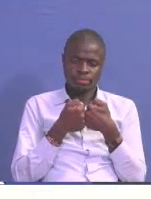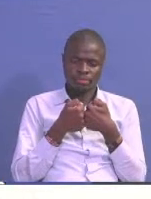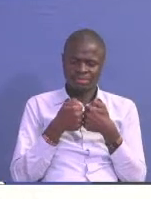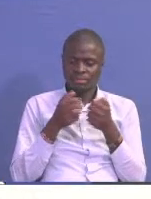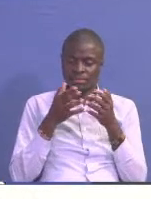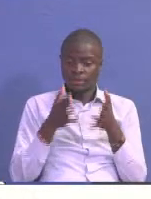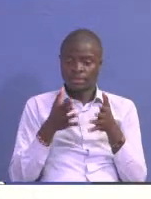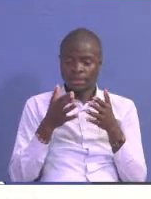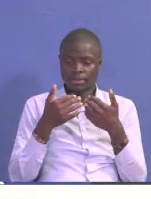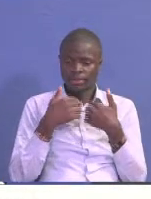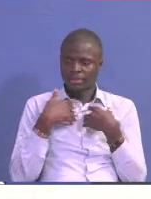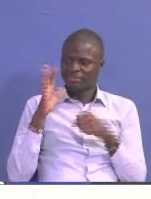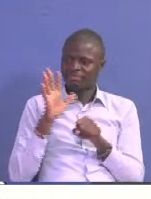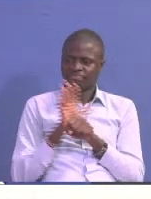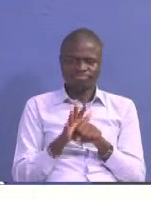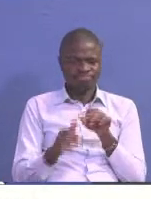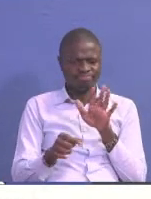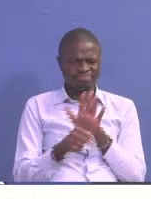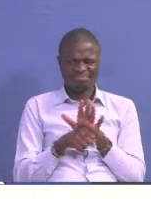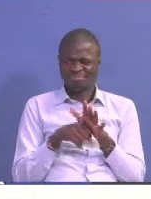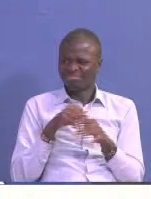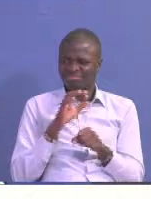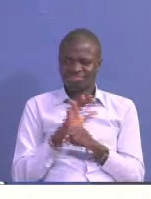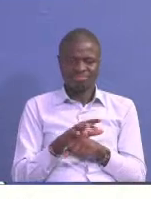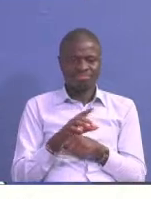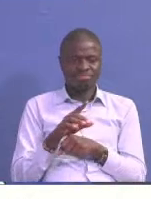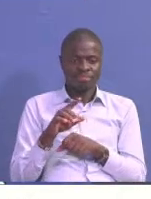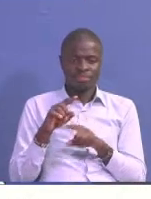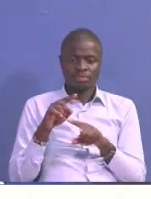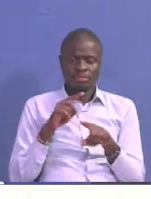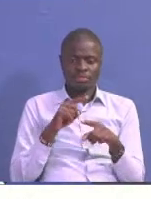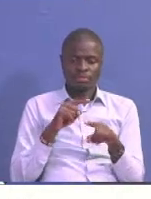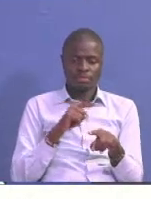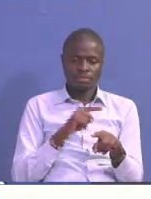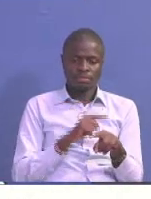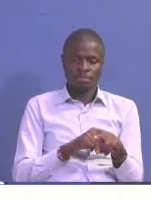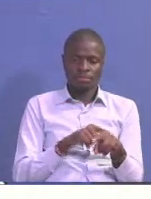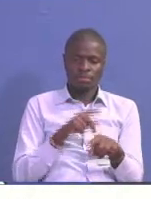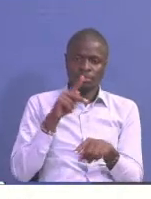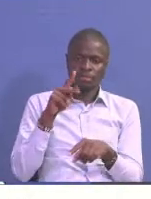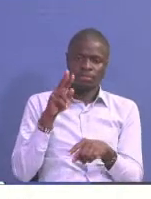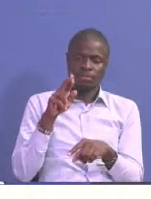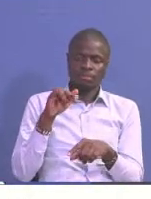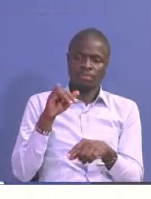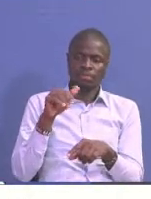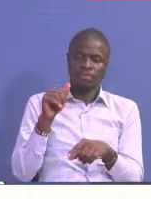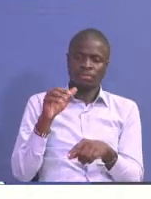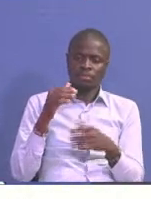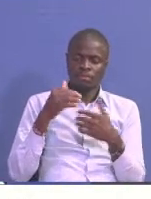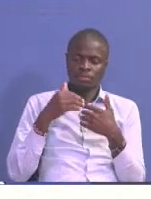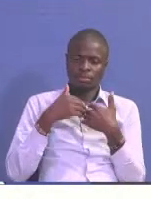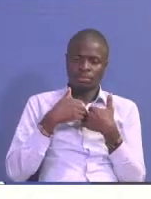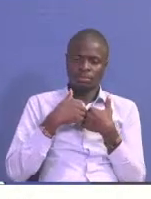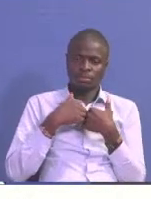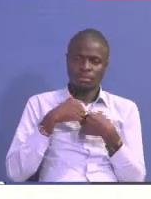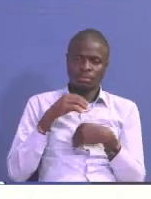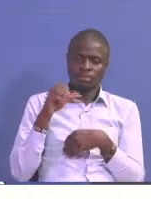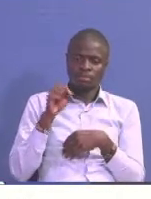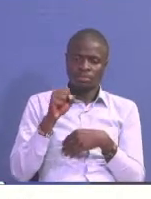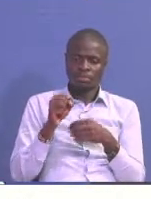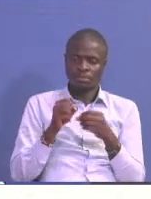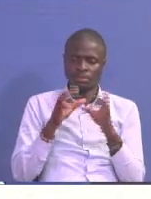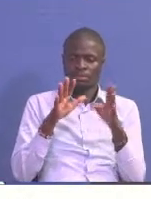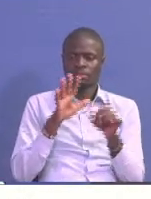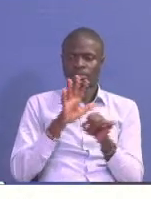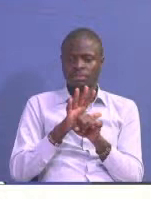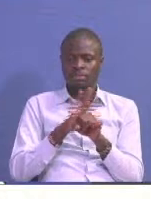Recently, there was a lot of, I think when Korea was the CS, they opened a lot of